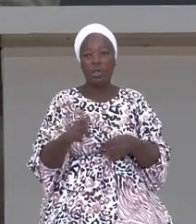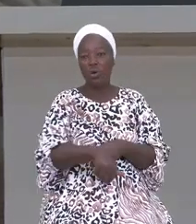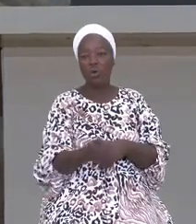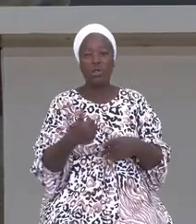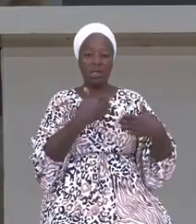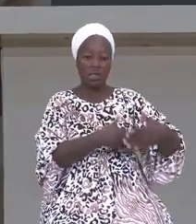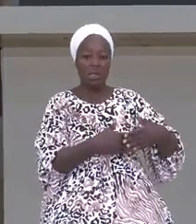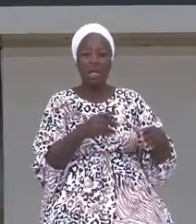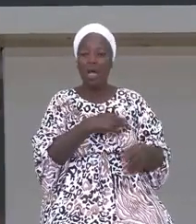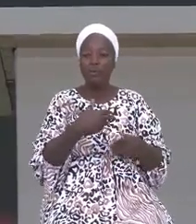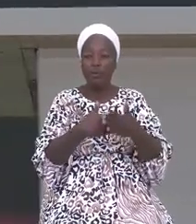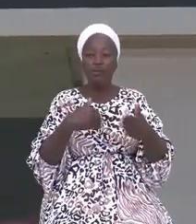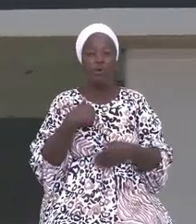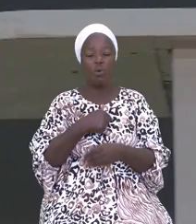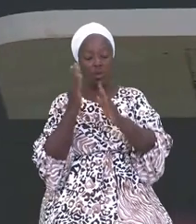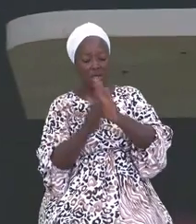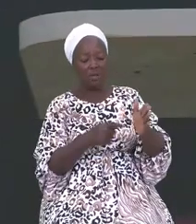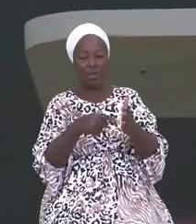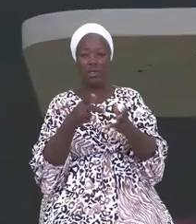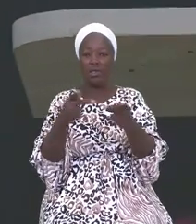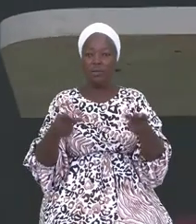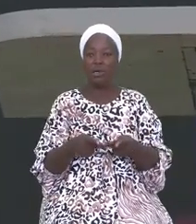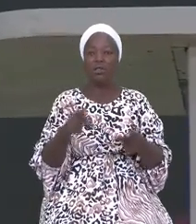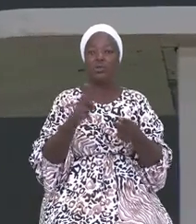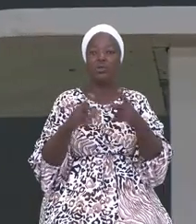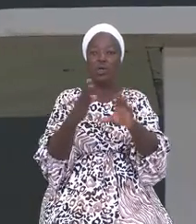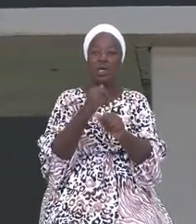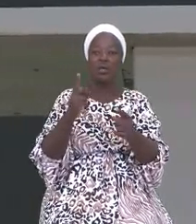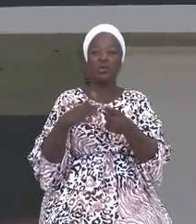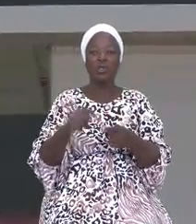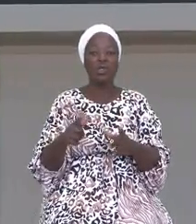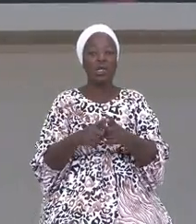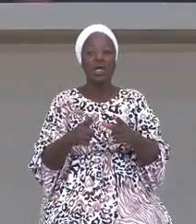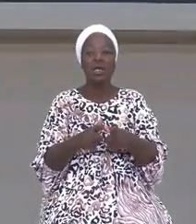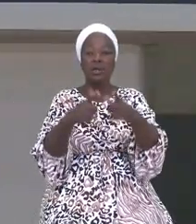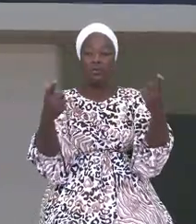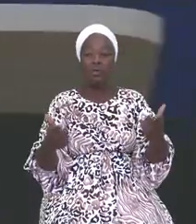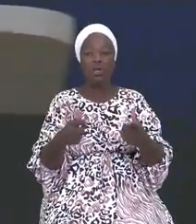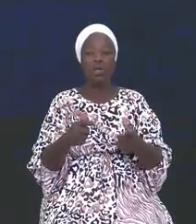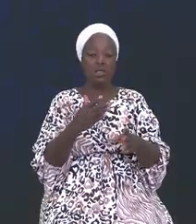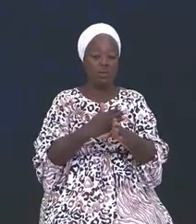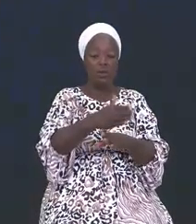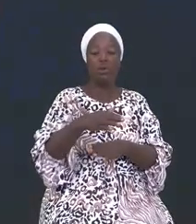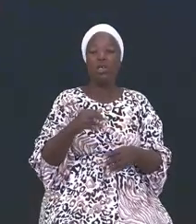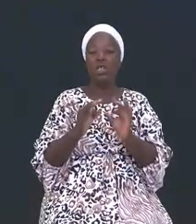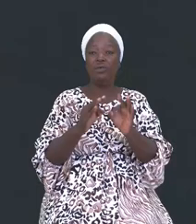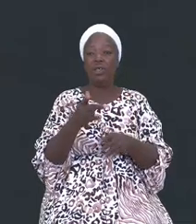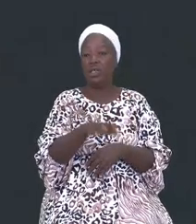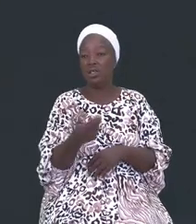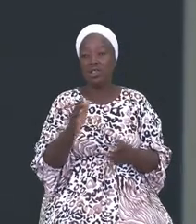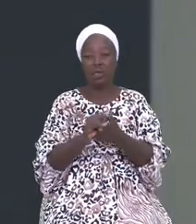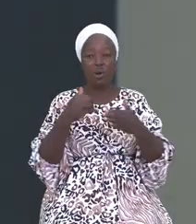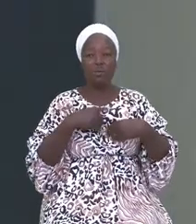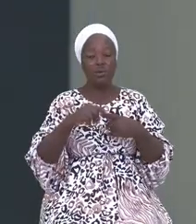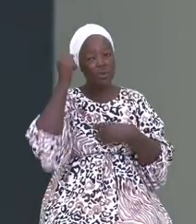and before we leave this place to get to the great beyond, if there's anything we need to think